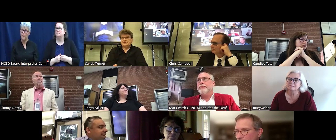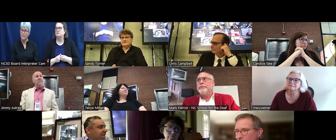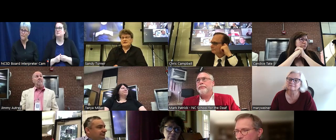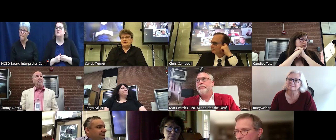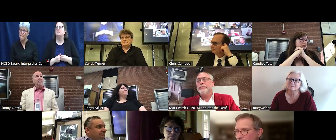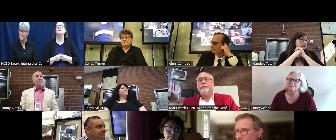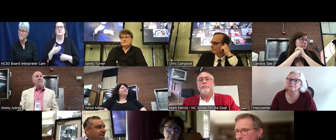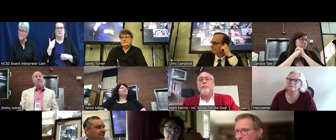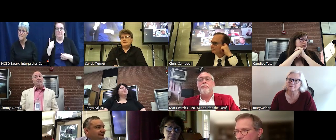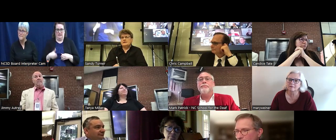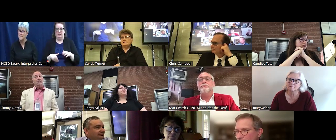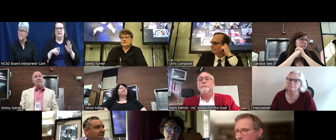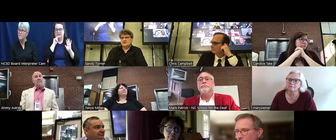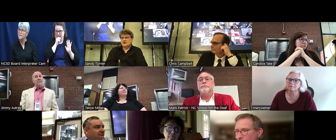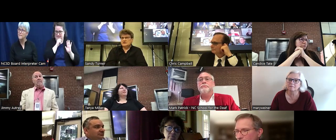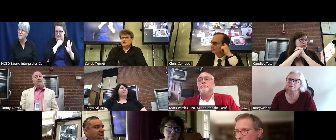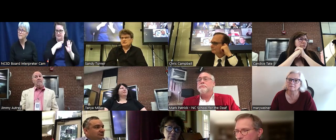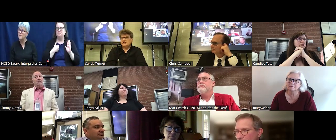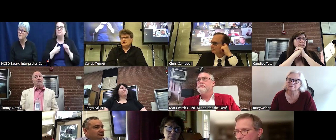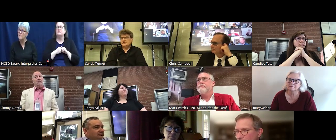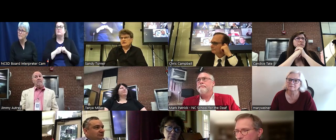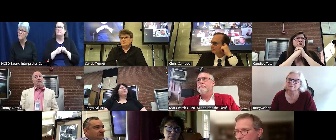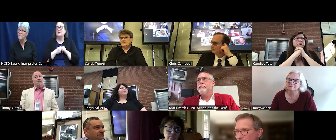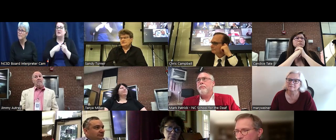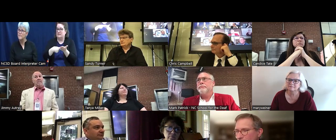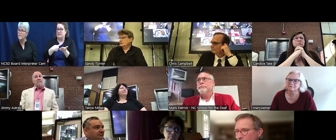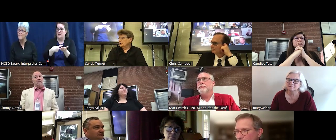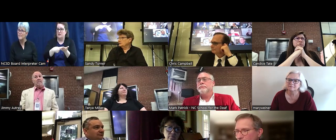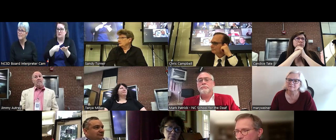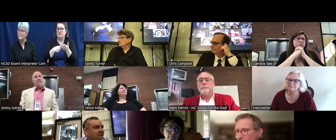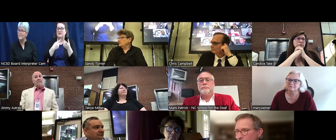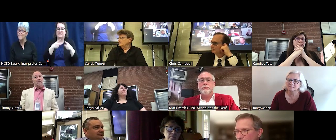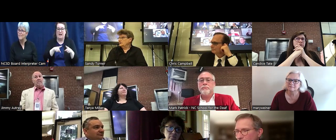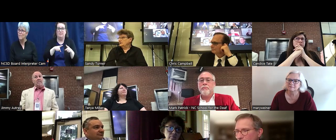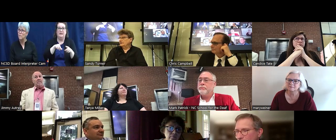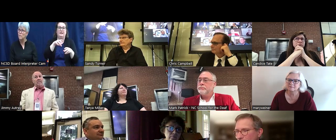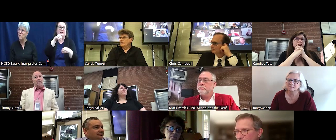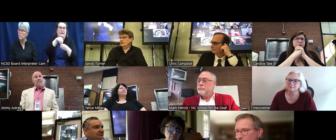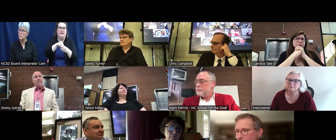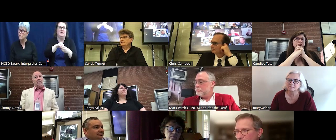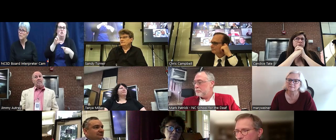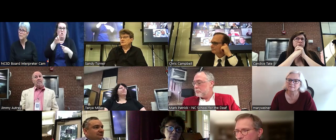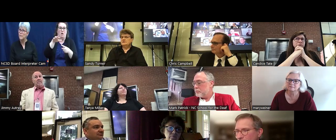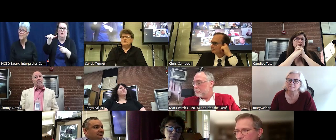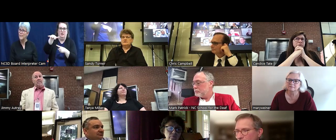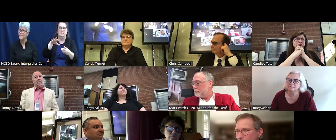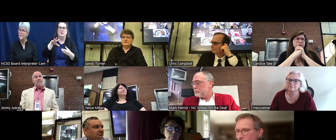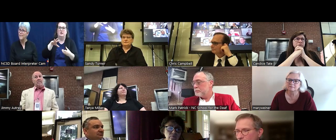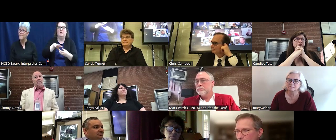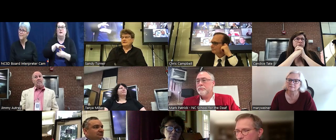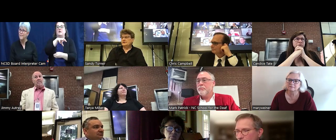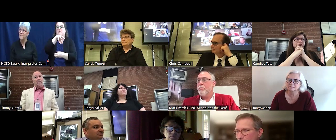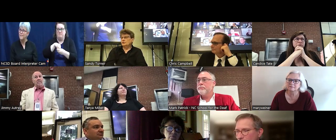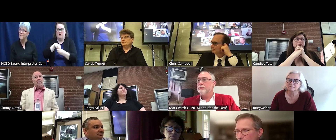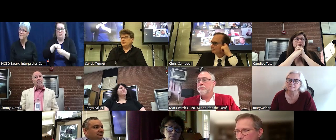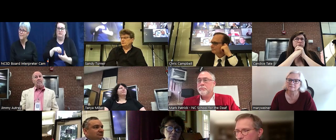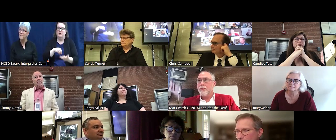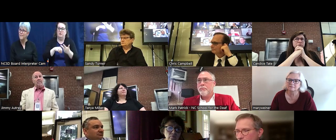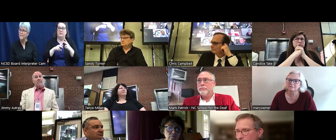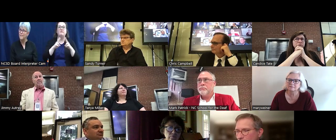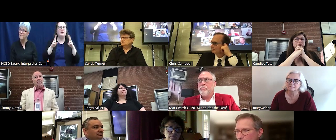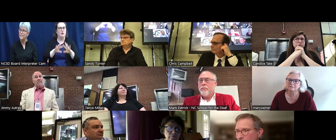This is Sandy. The discussions that are taking place in Raleigh involve three very important